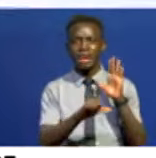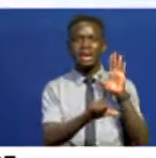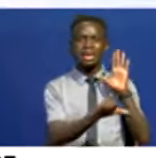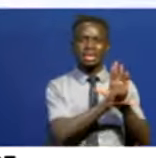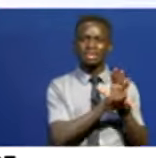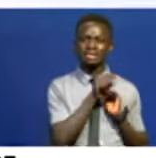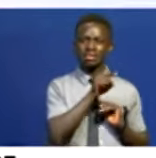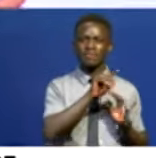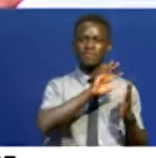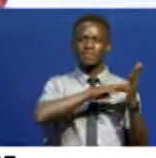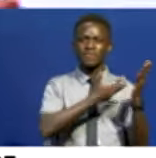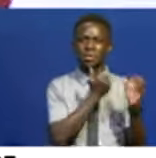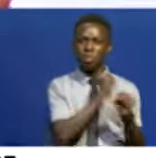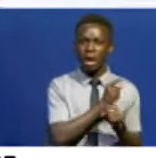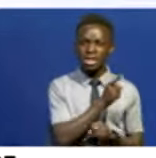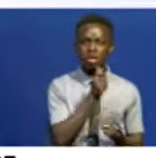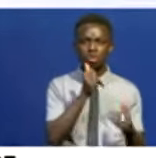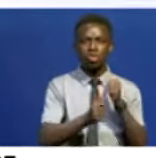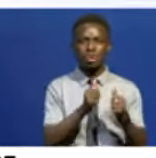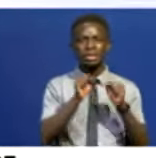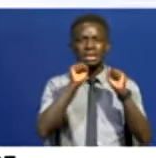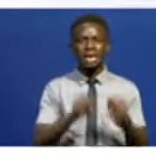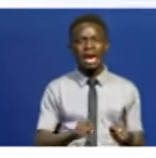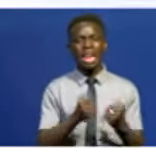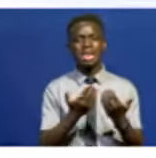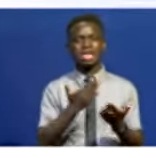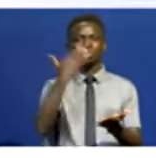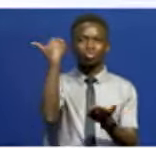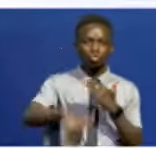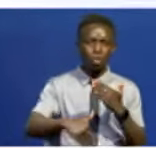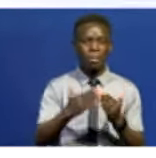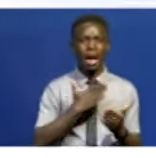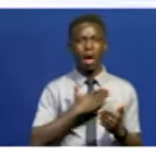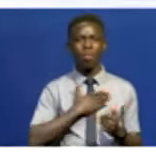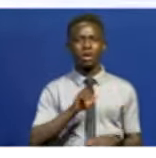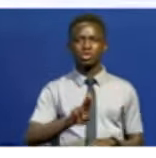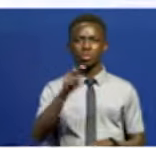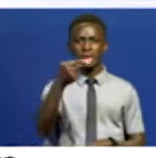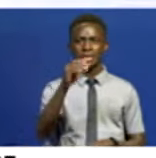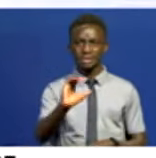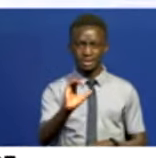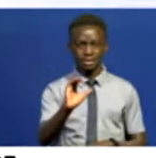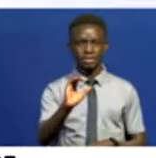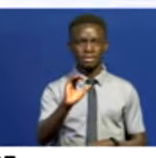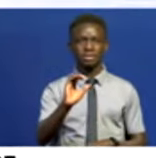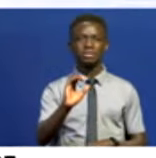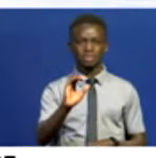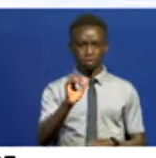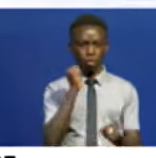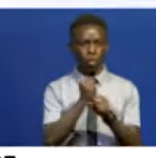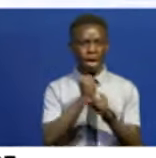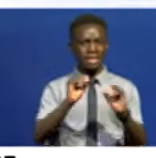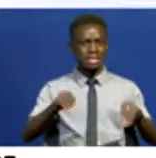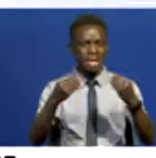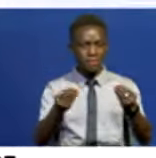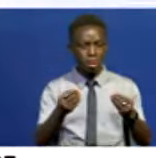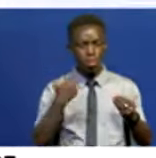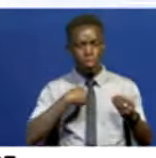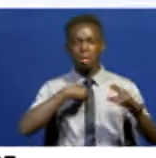will backstop and facilitate our universal health coverage delivery. I